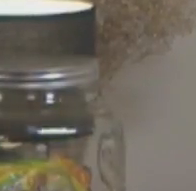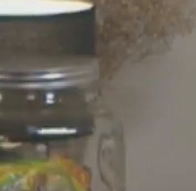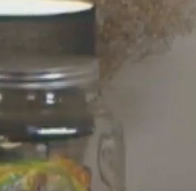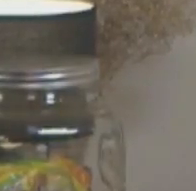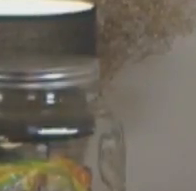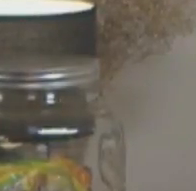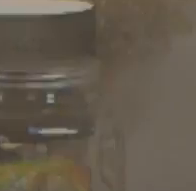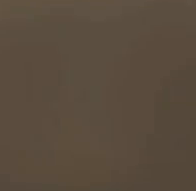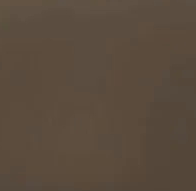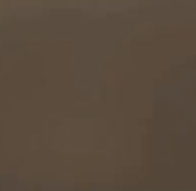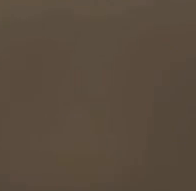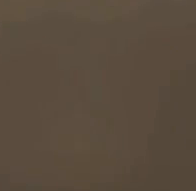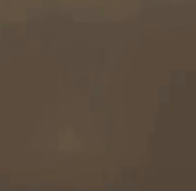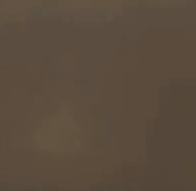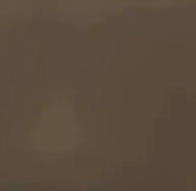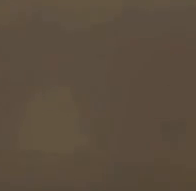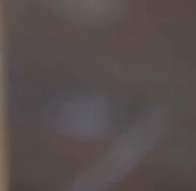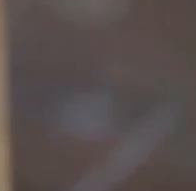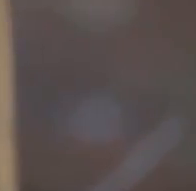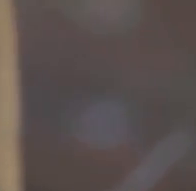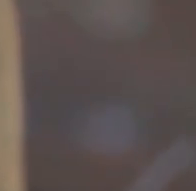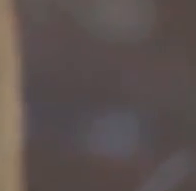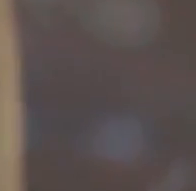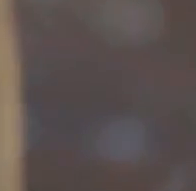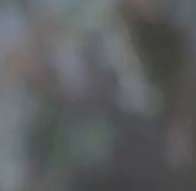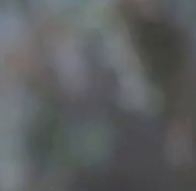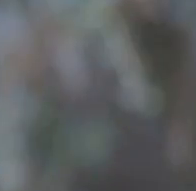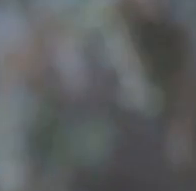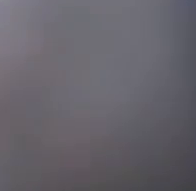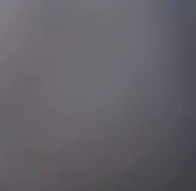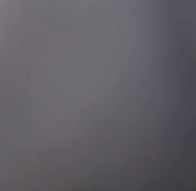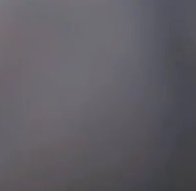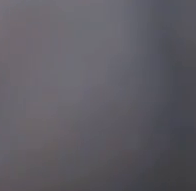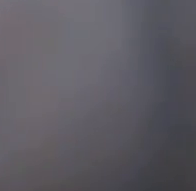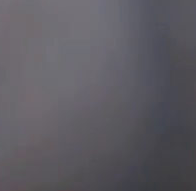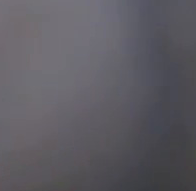kama watu wanaiba. Anachukua shop iko pale via M-PESA, karibu na kwa Rasta.